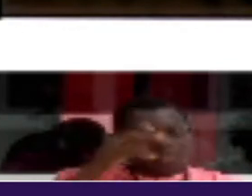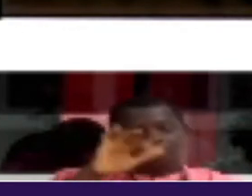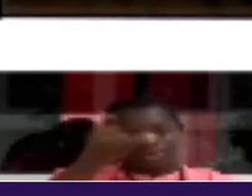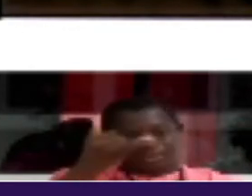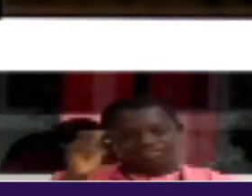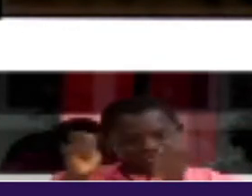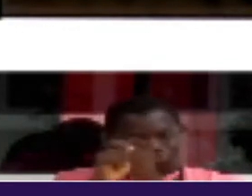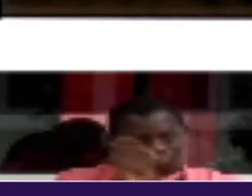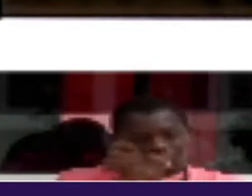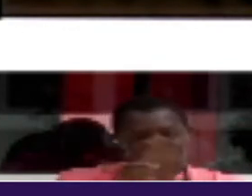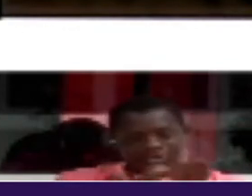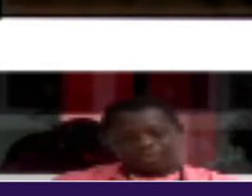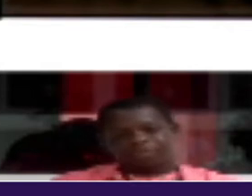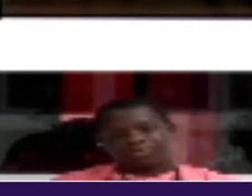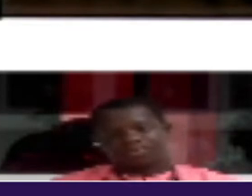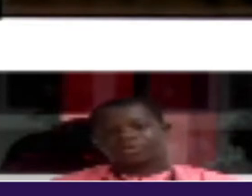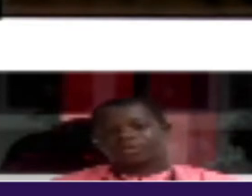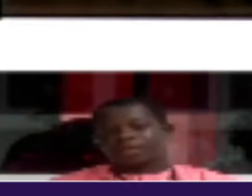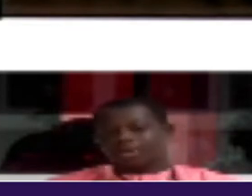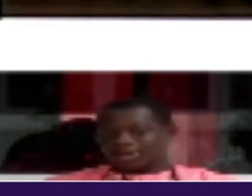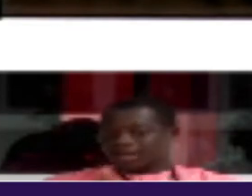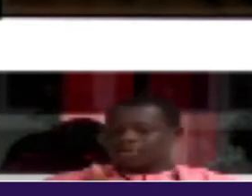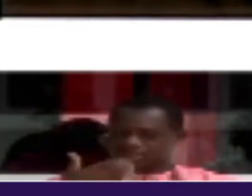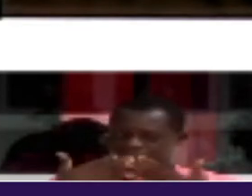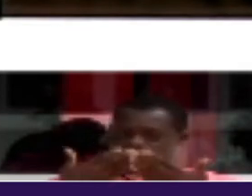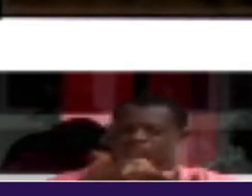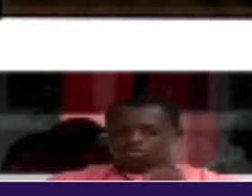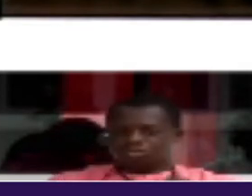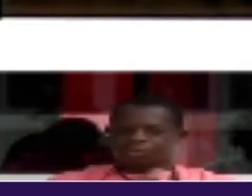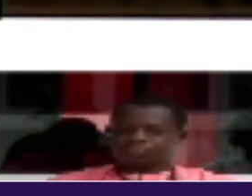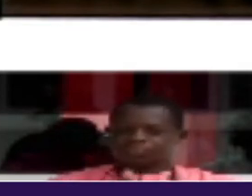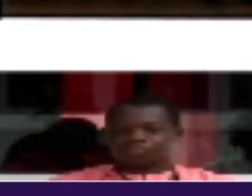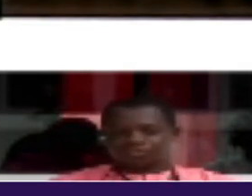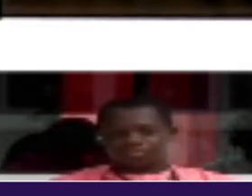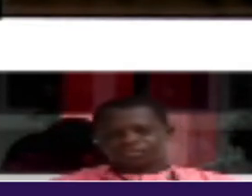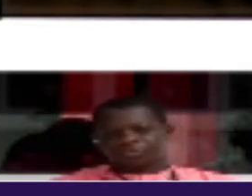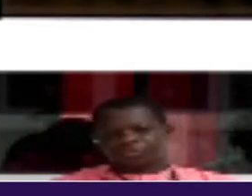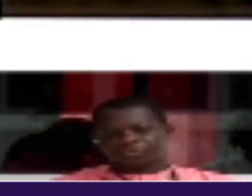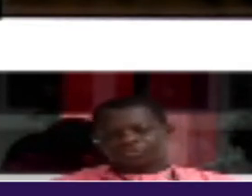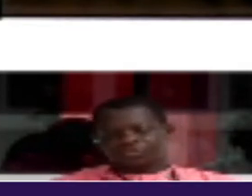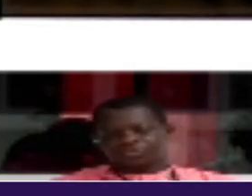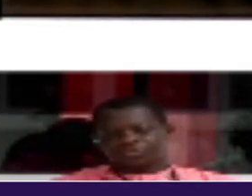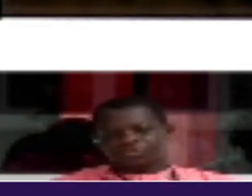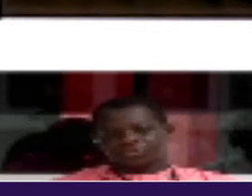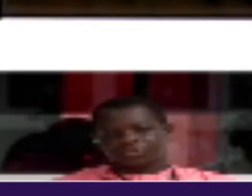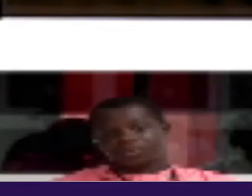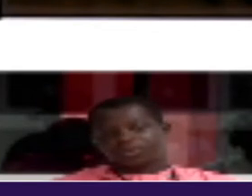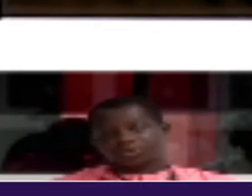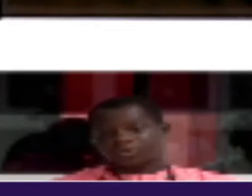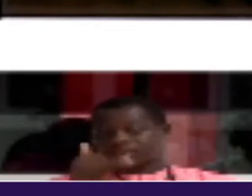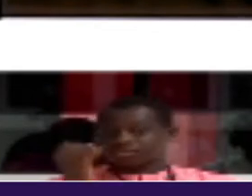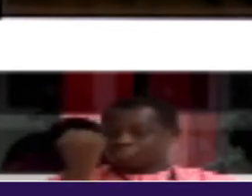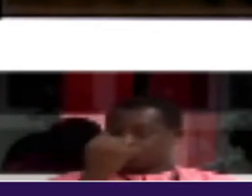Kindly tell us, please. Okay. Because when I was in